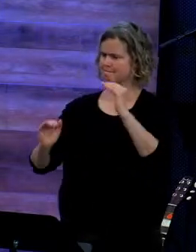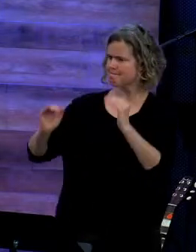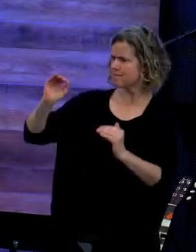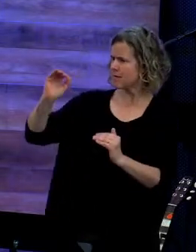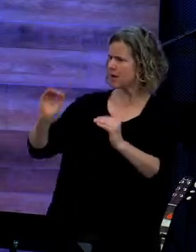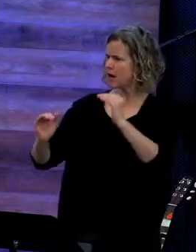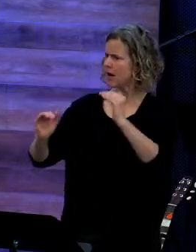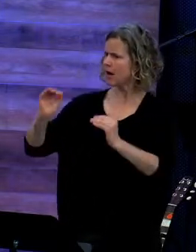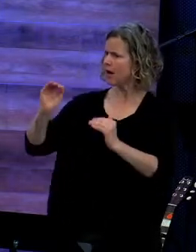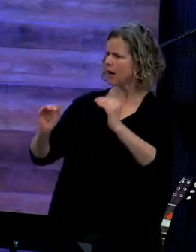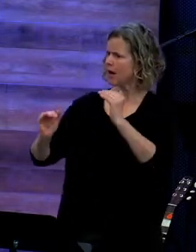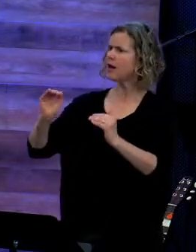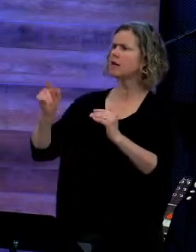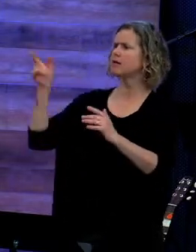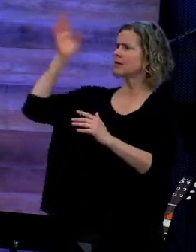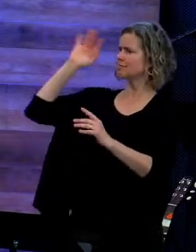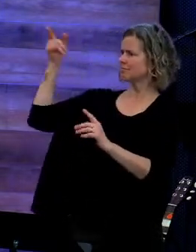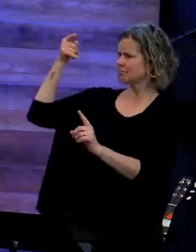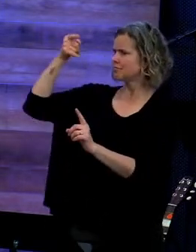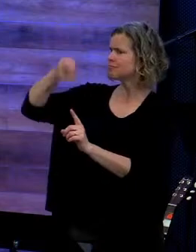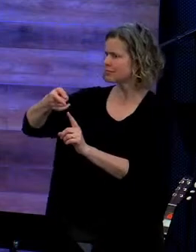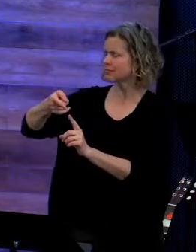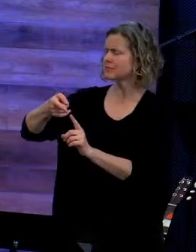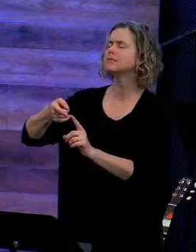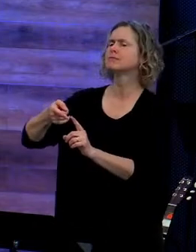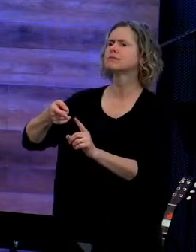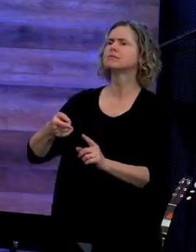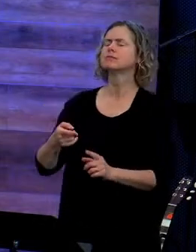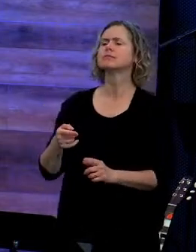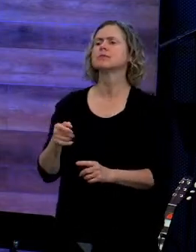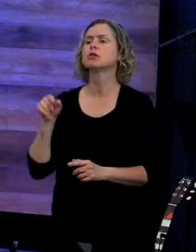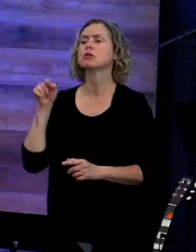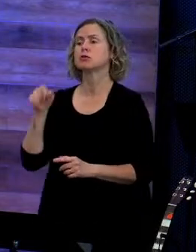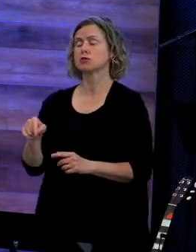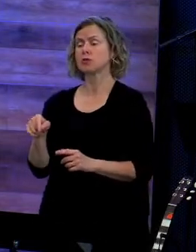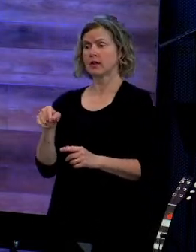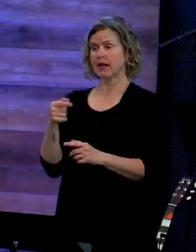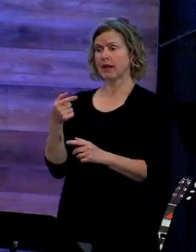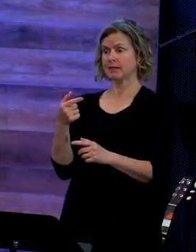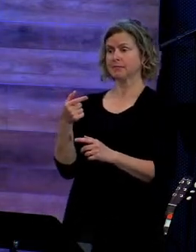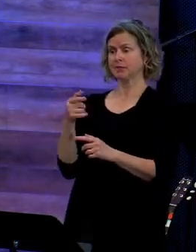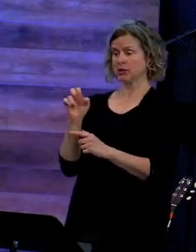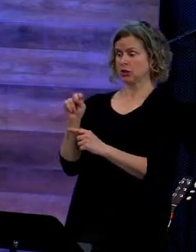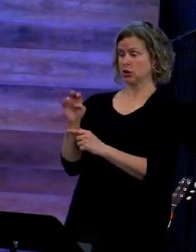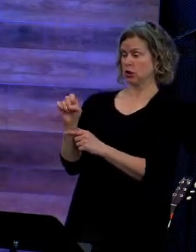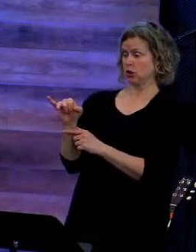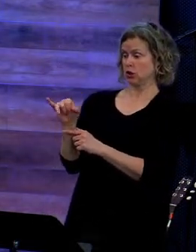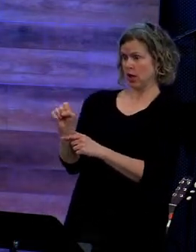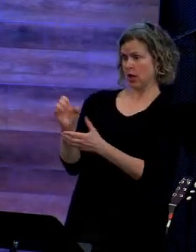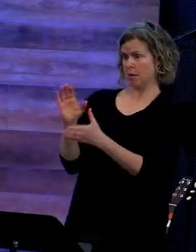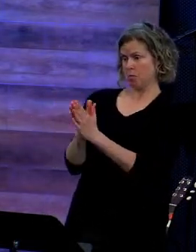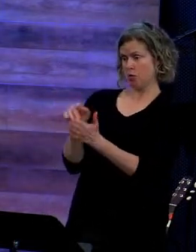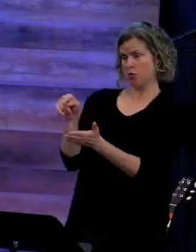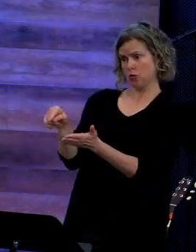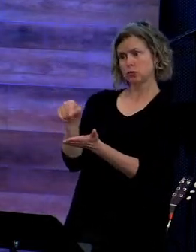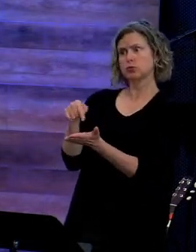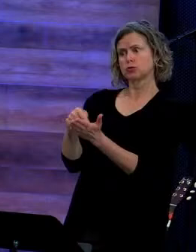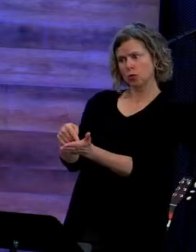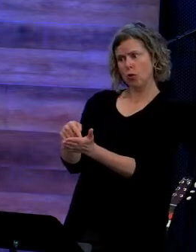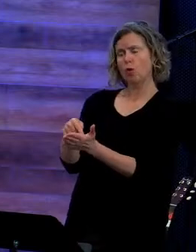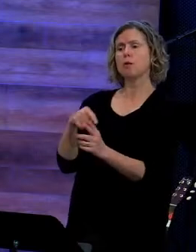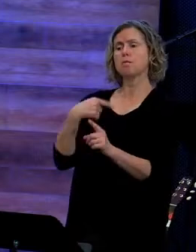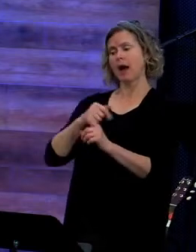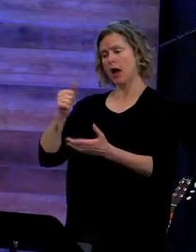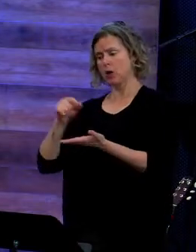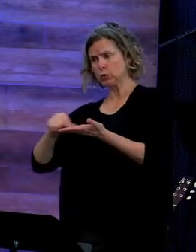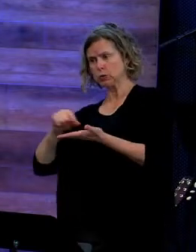lives. So the big question that we're going to be asking from Genesis and from some other scriptures this morning is this: how can we find rest